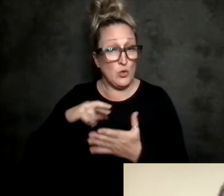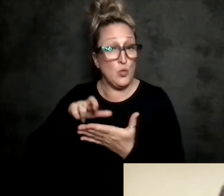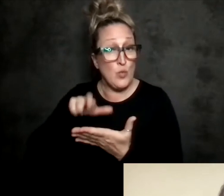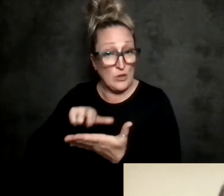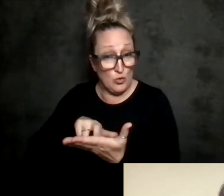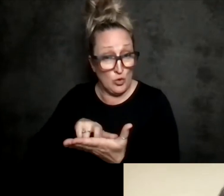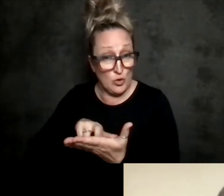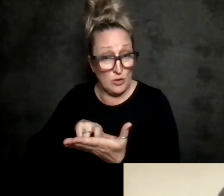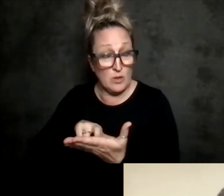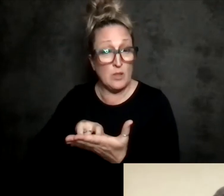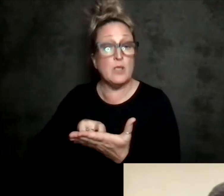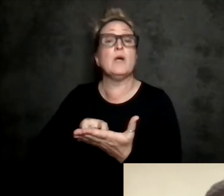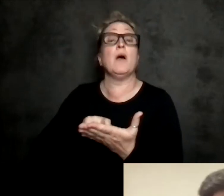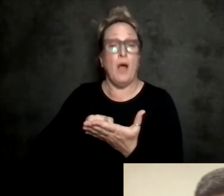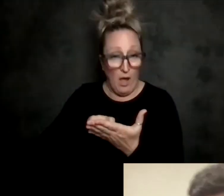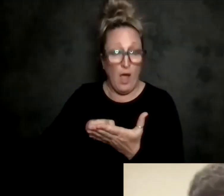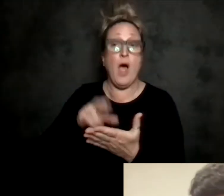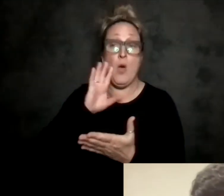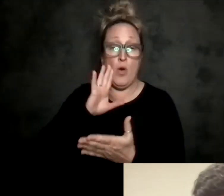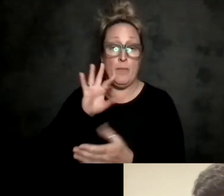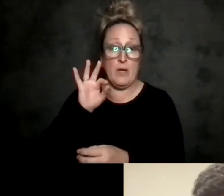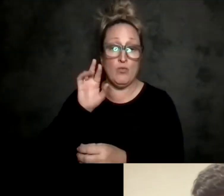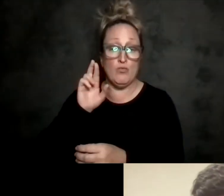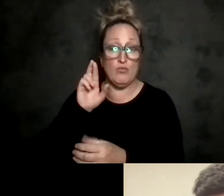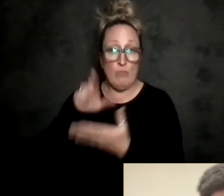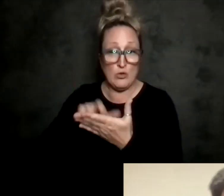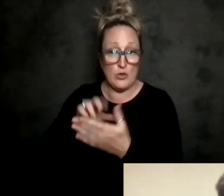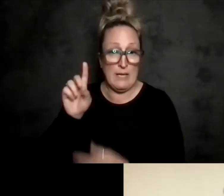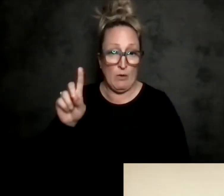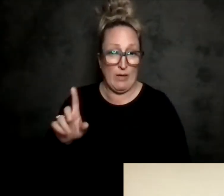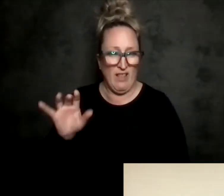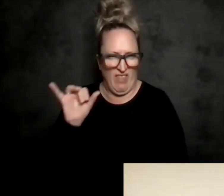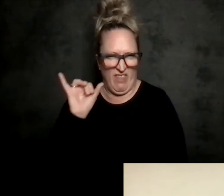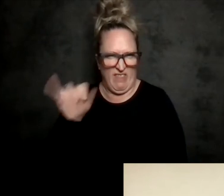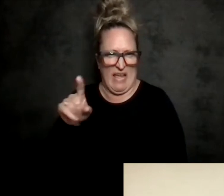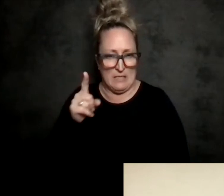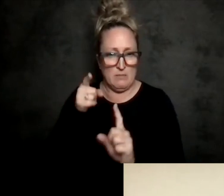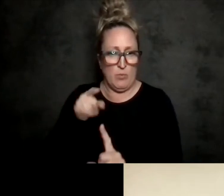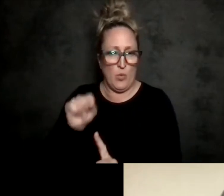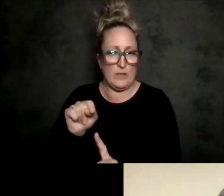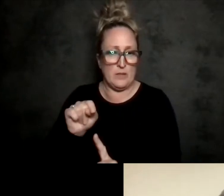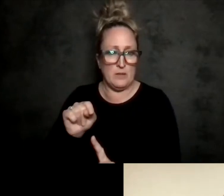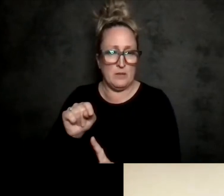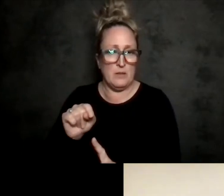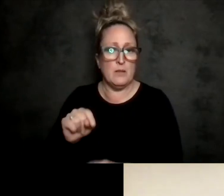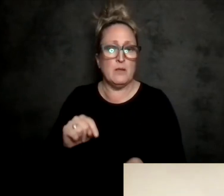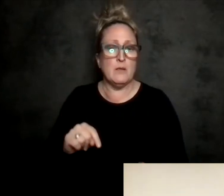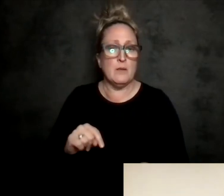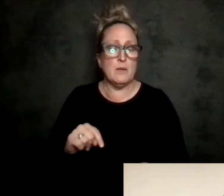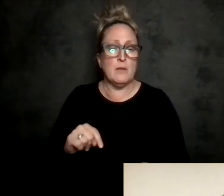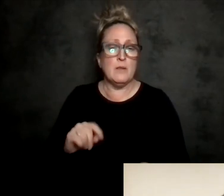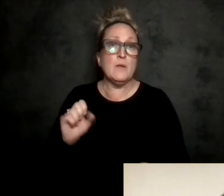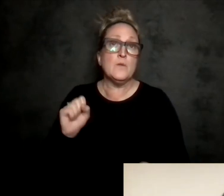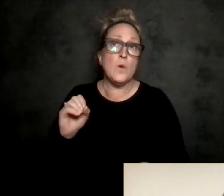register, that you would be a registered Democrat. That's what it basically is saying.